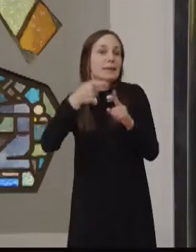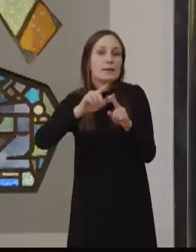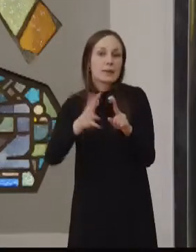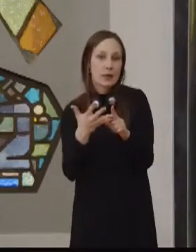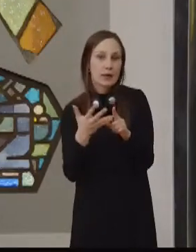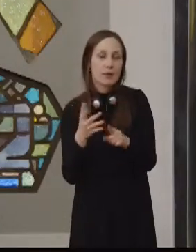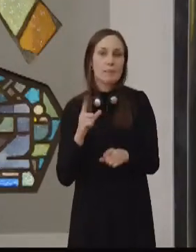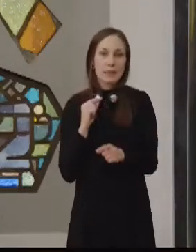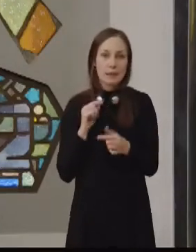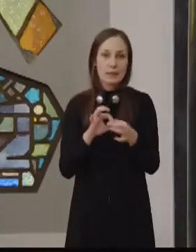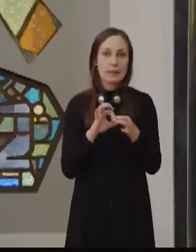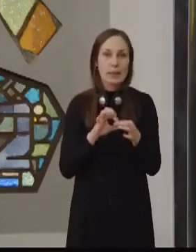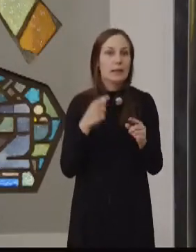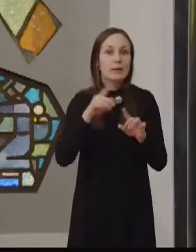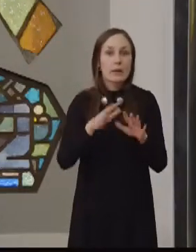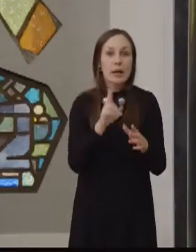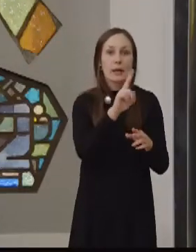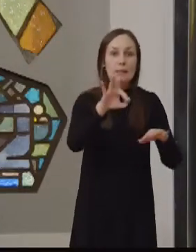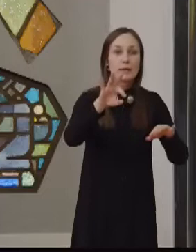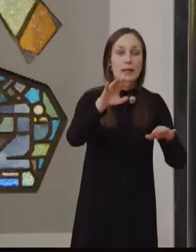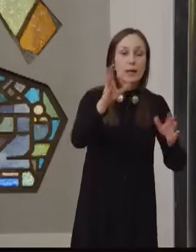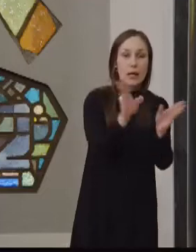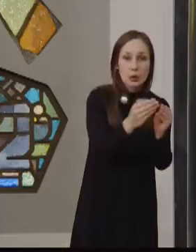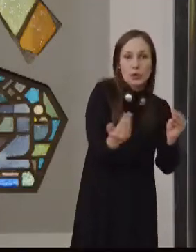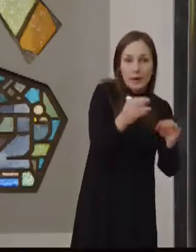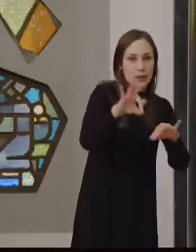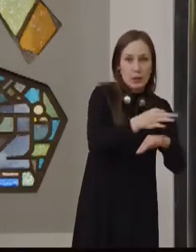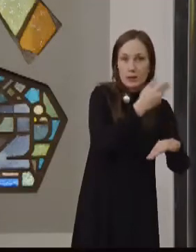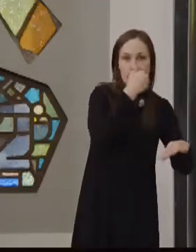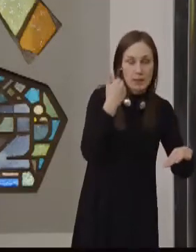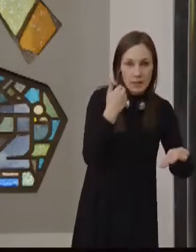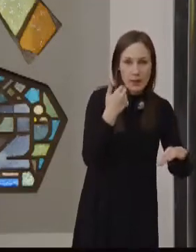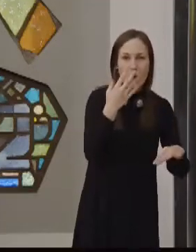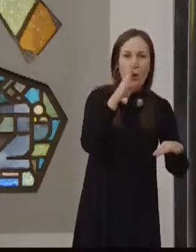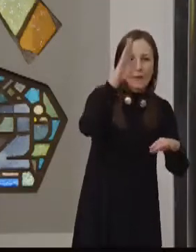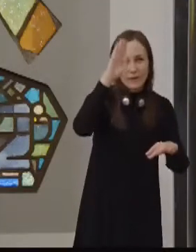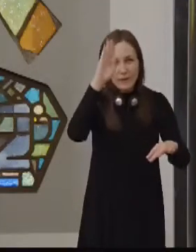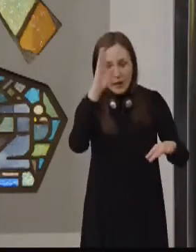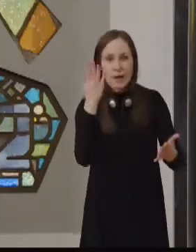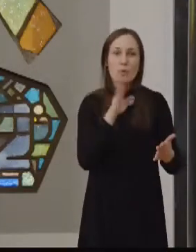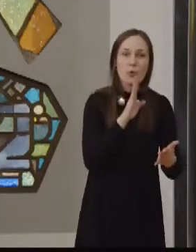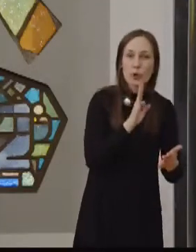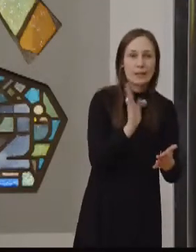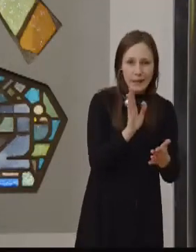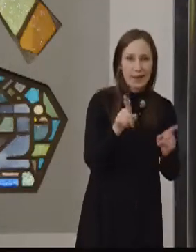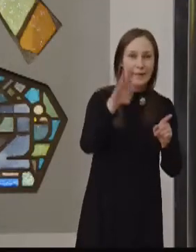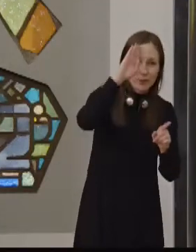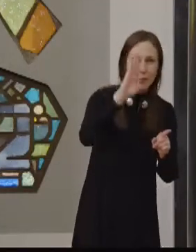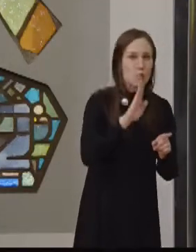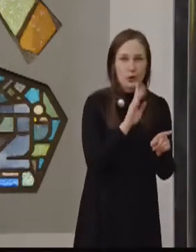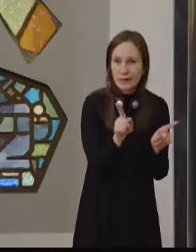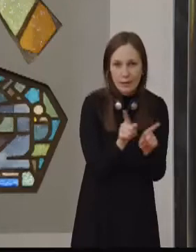by adopting the law on civil partnership. So the law on civil partnership aims at providing economic and other assistance